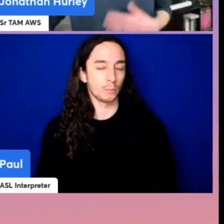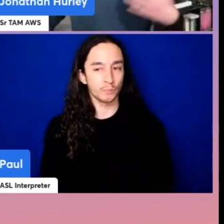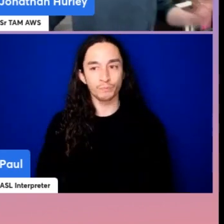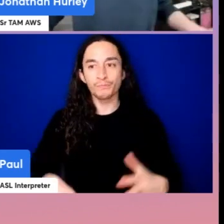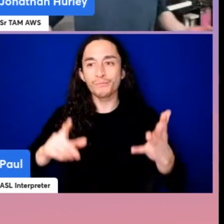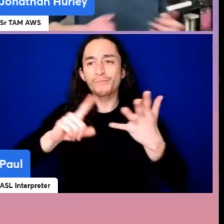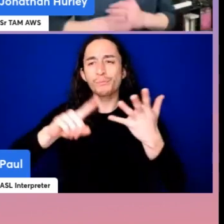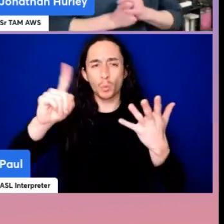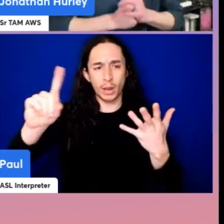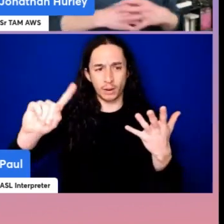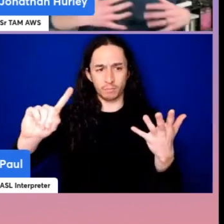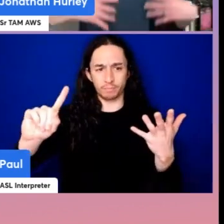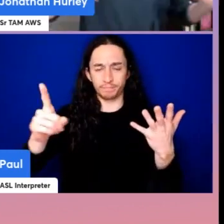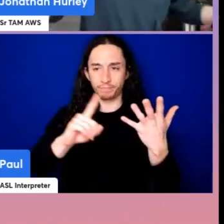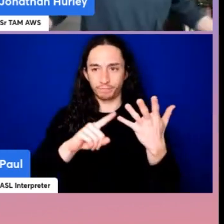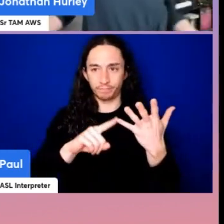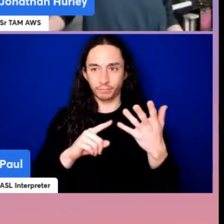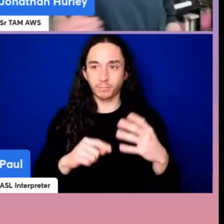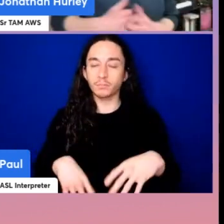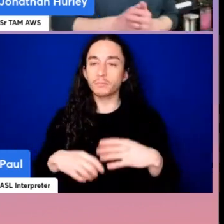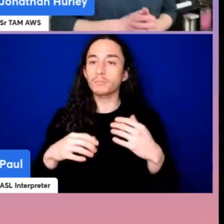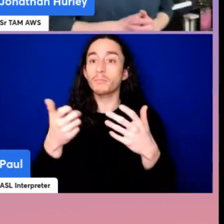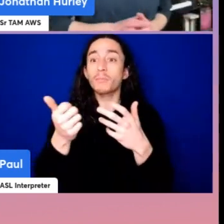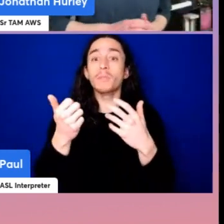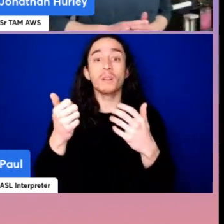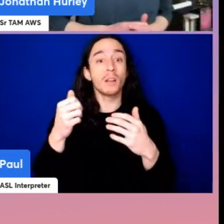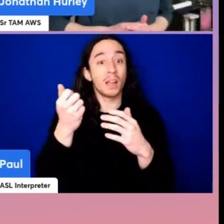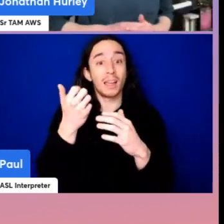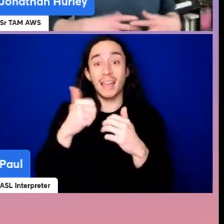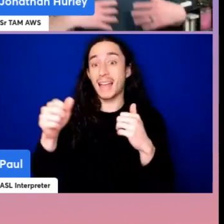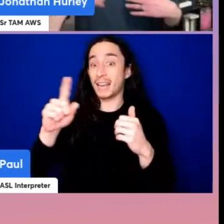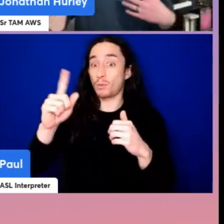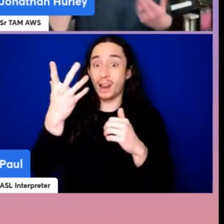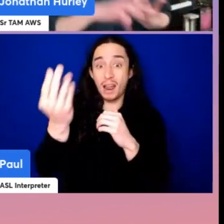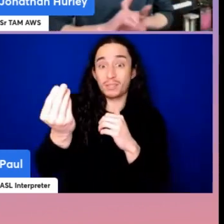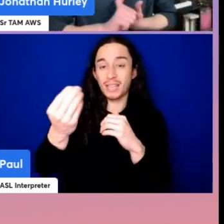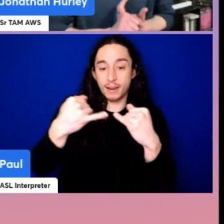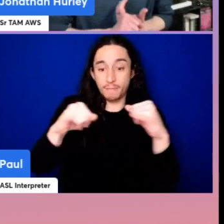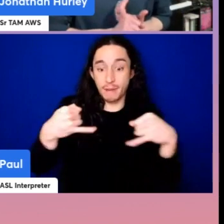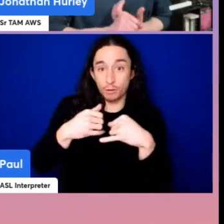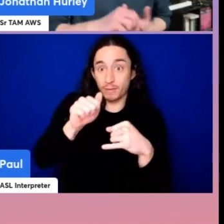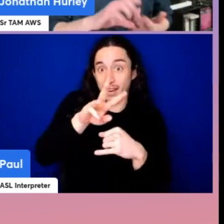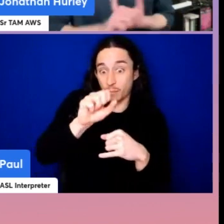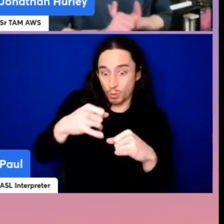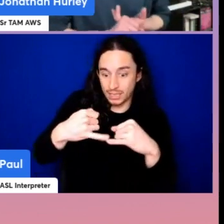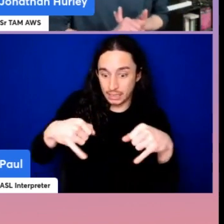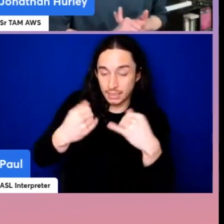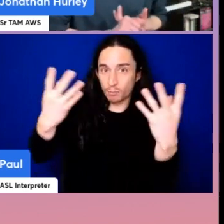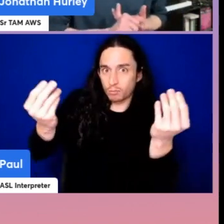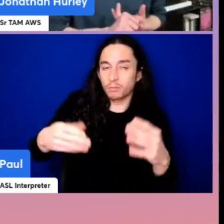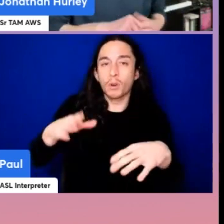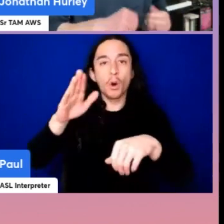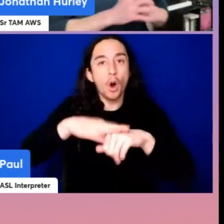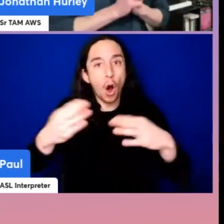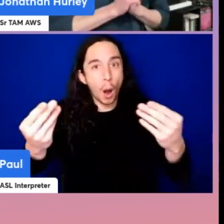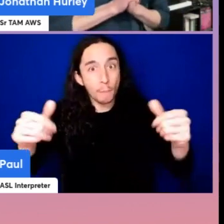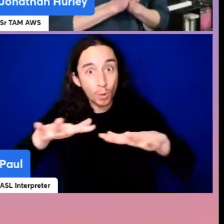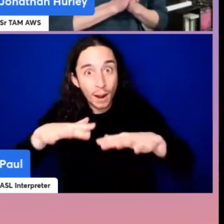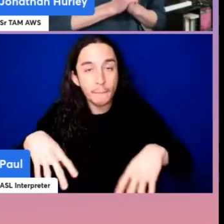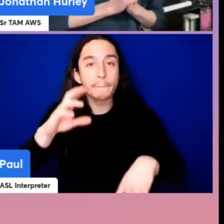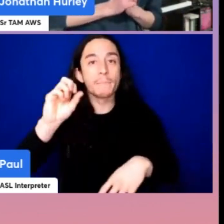Where would we do this? Like we've talked about, this is anywhere outside of that AWS boundary. This could be on-prem, could be at other